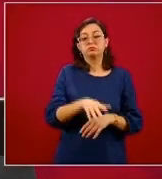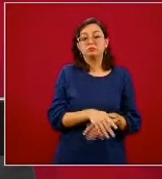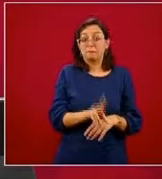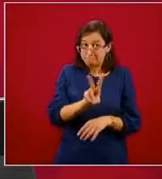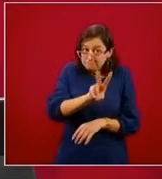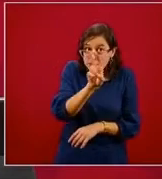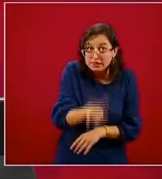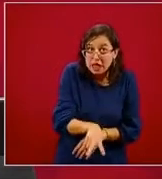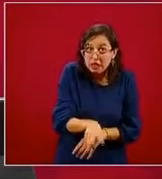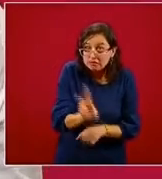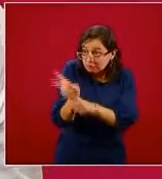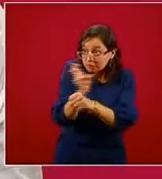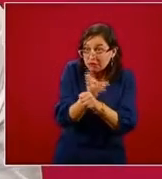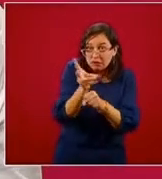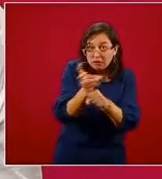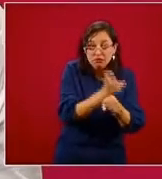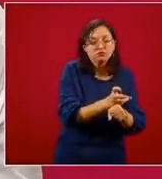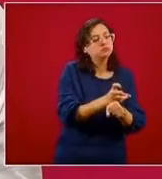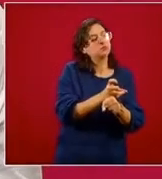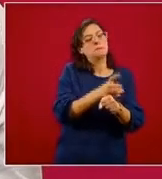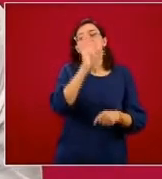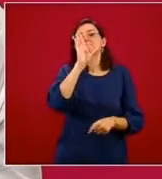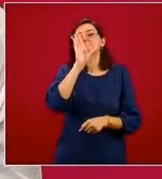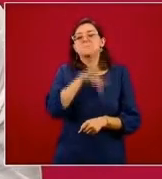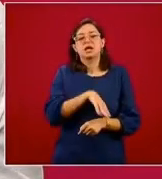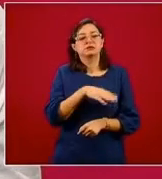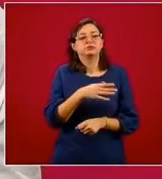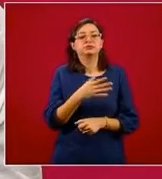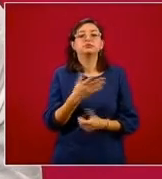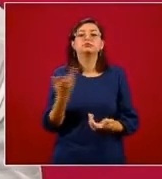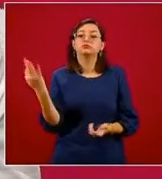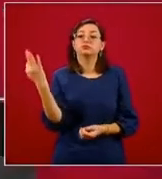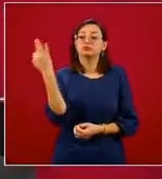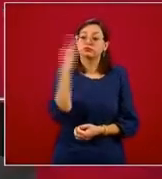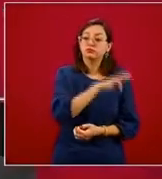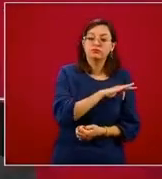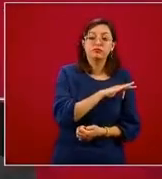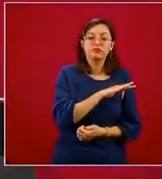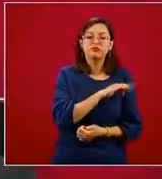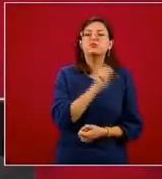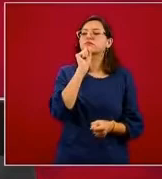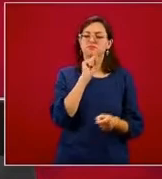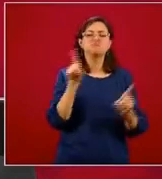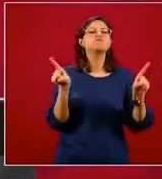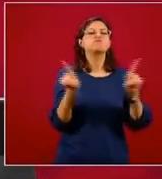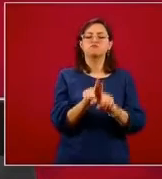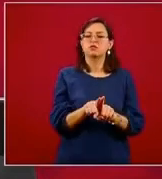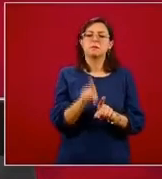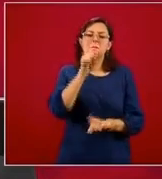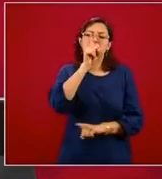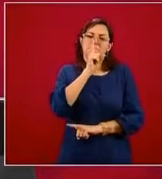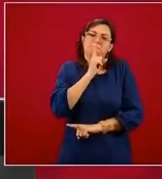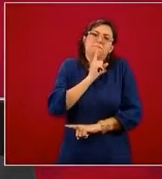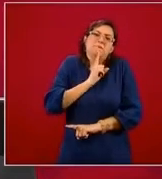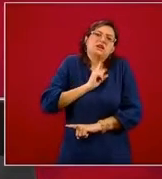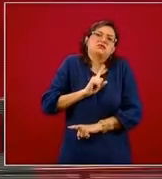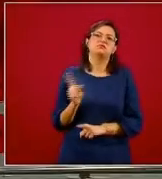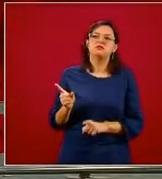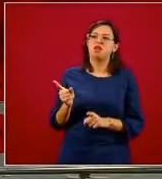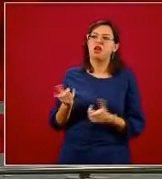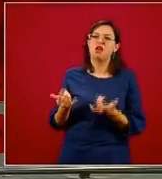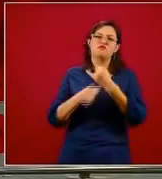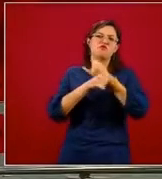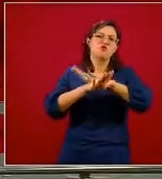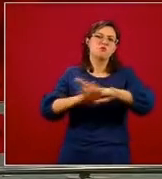there would son be a lot of terrible verídicos, si consequences. es que son So if falsos. this También is true, reprobamos this los is just ejercicios de despicable, deliberadas and we